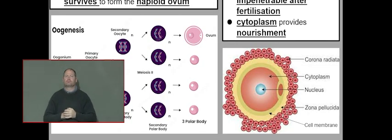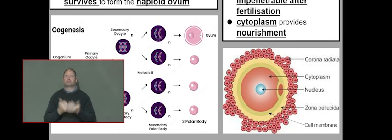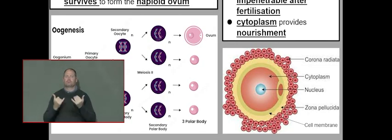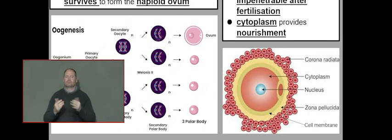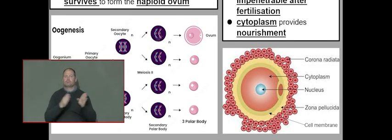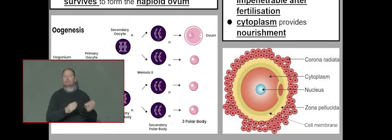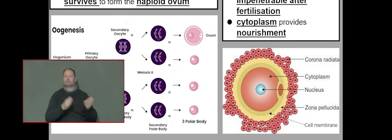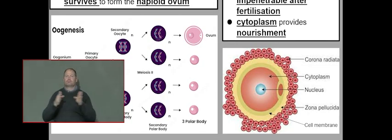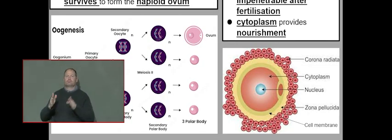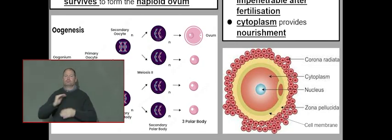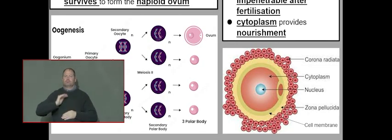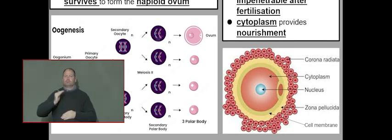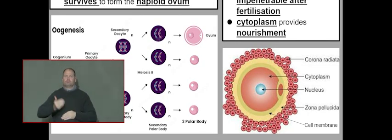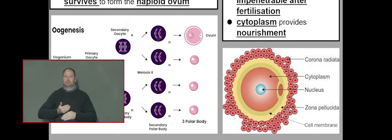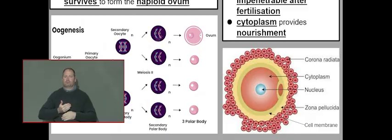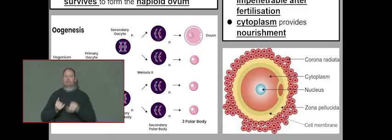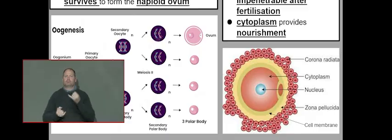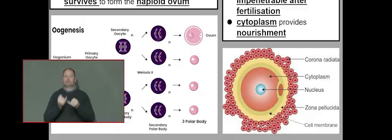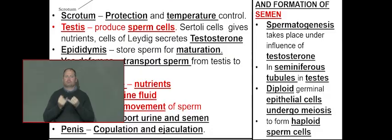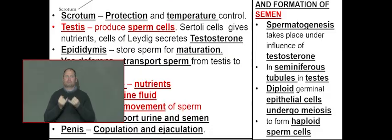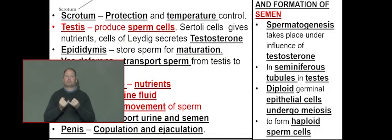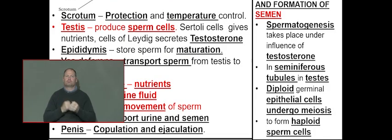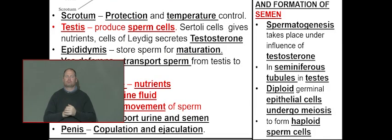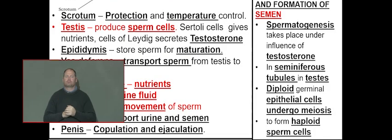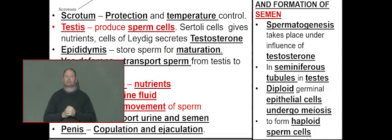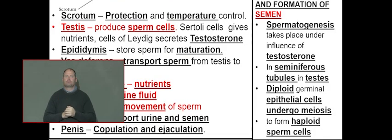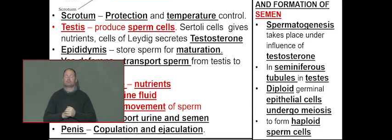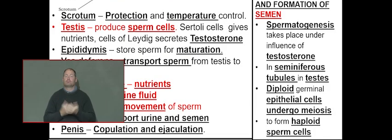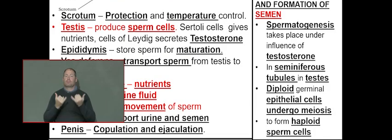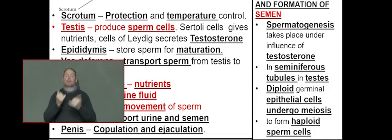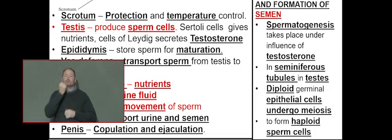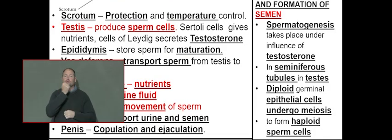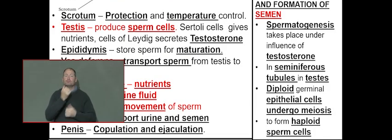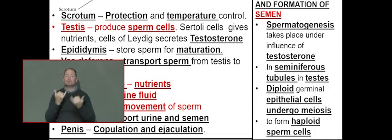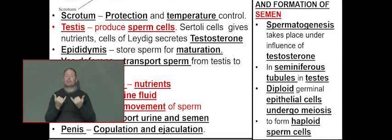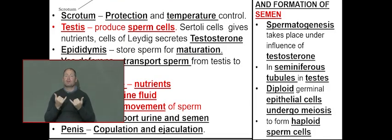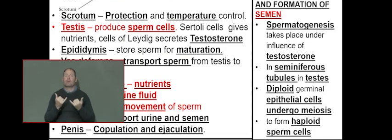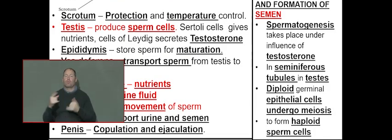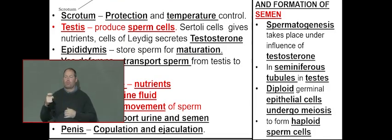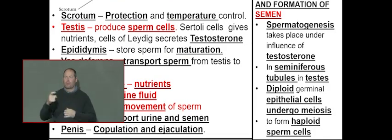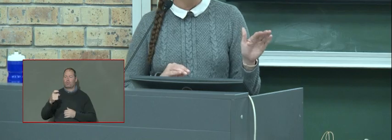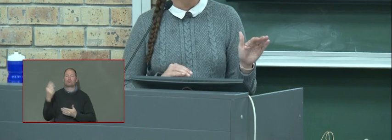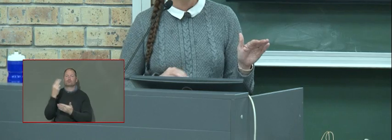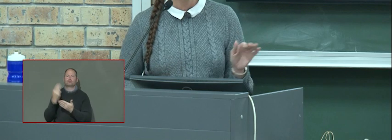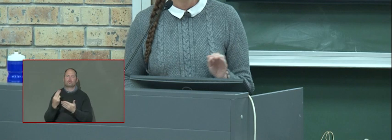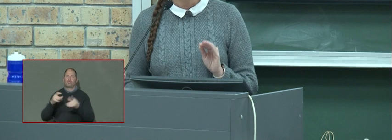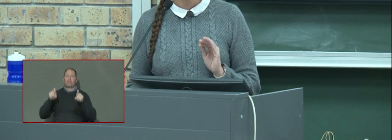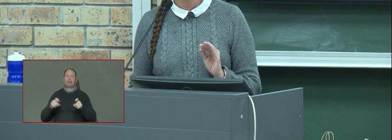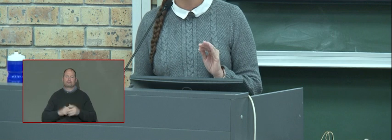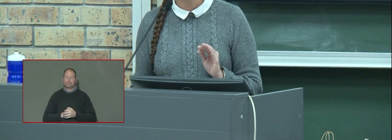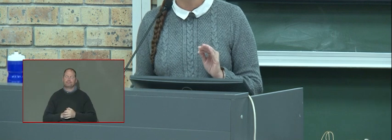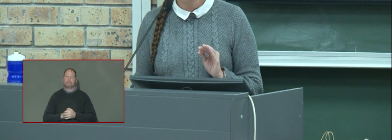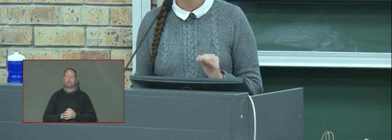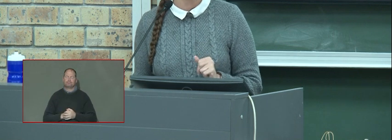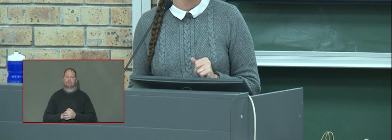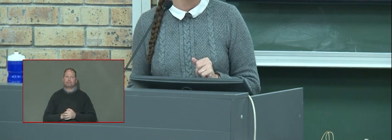female reproduction, you are going to have to, you must be able to draw a sperm. Always, and you